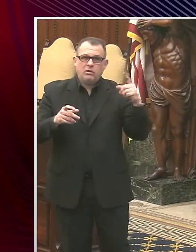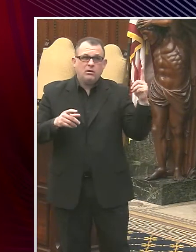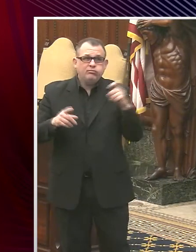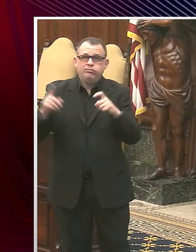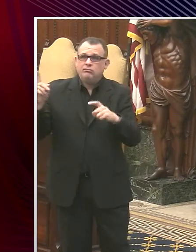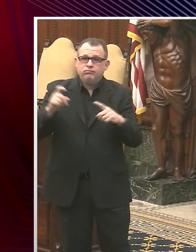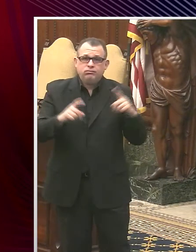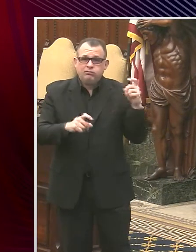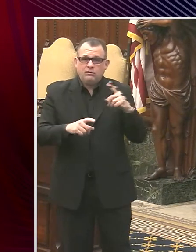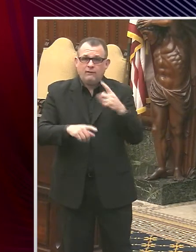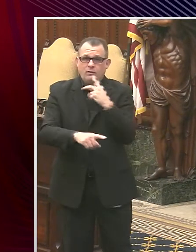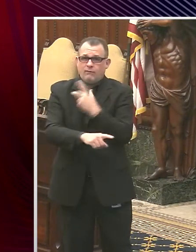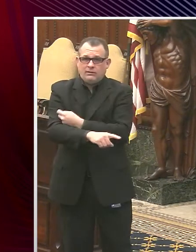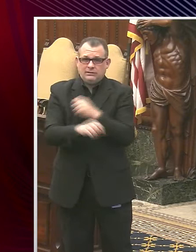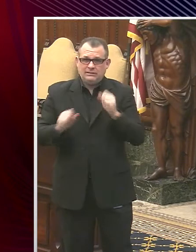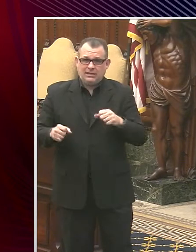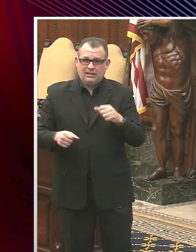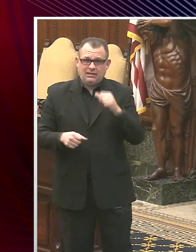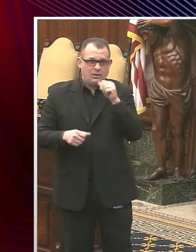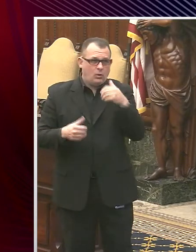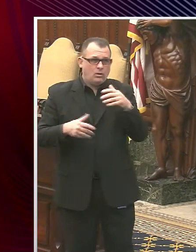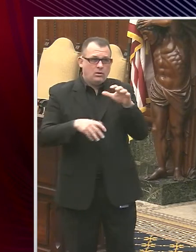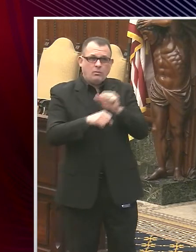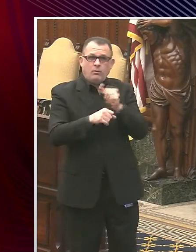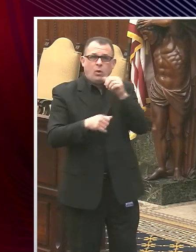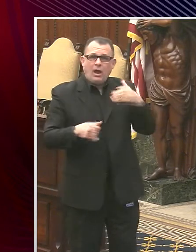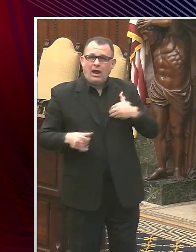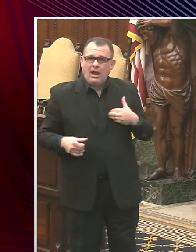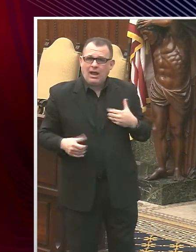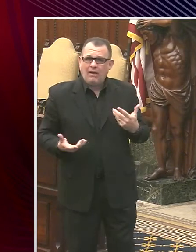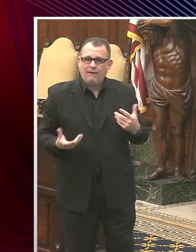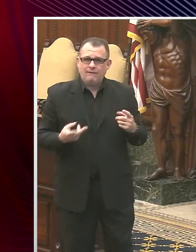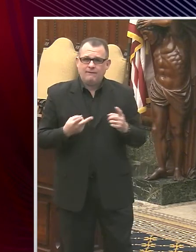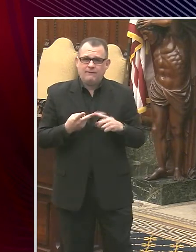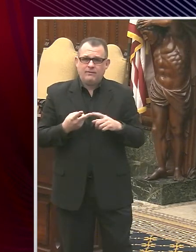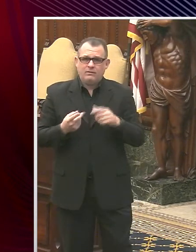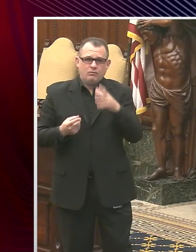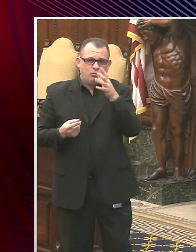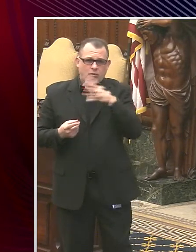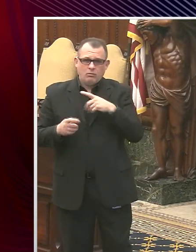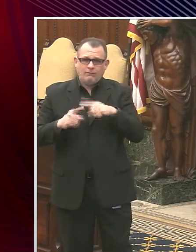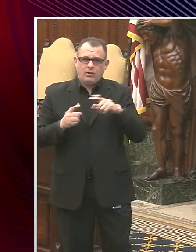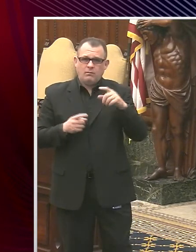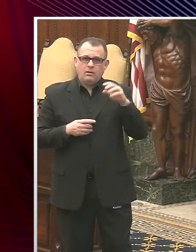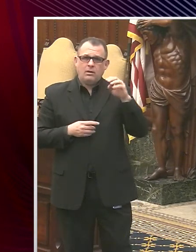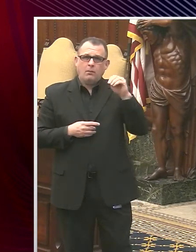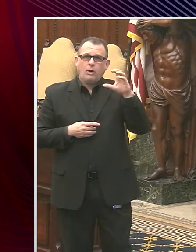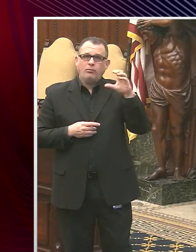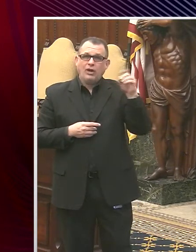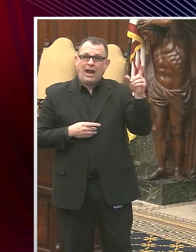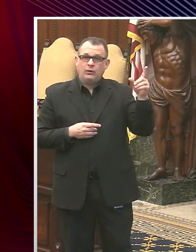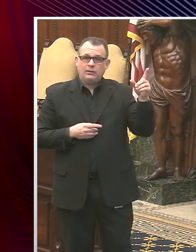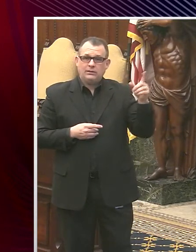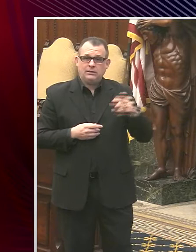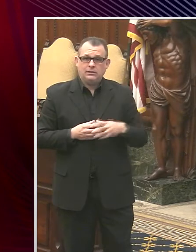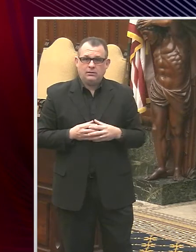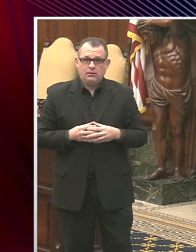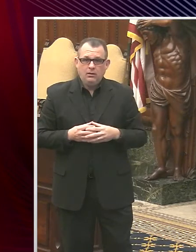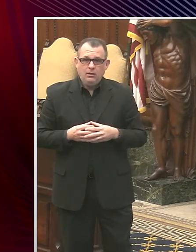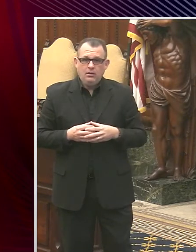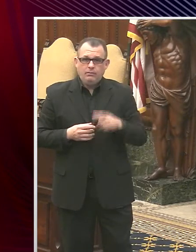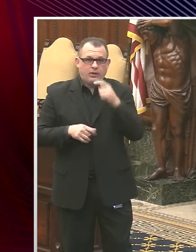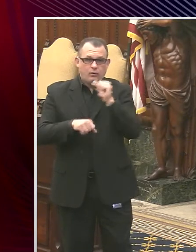a vaccine that didn't have an appointment. There was also a woman who was from Montgomery County that does not work